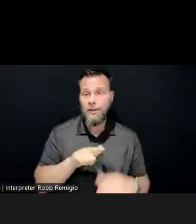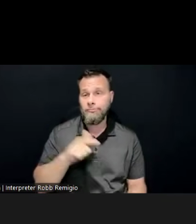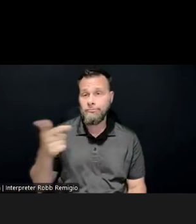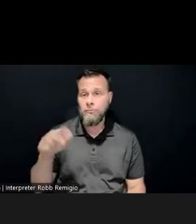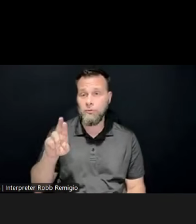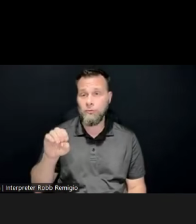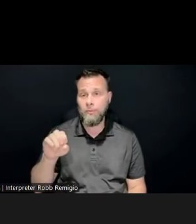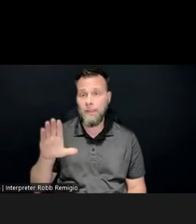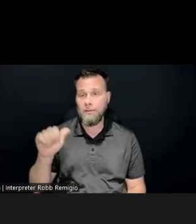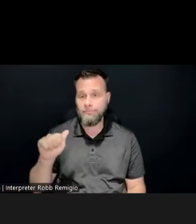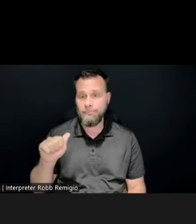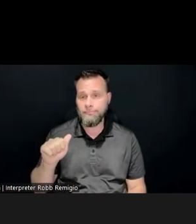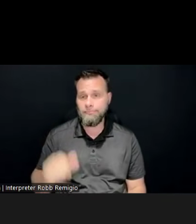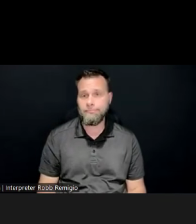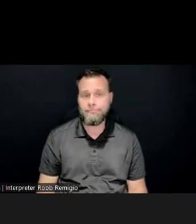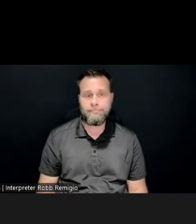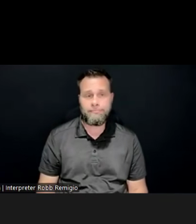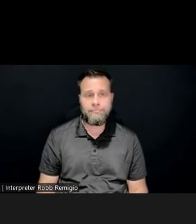team.